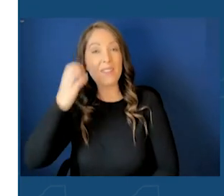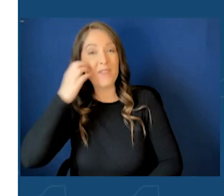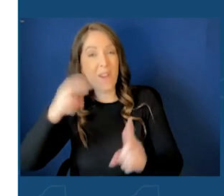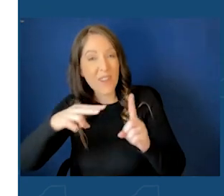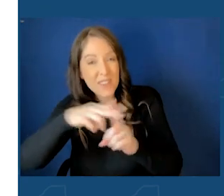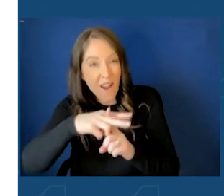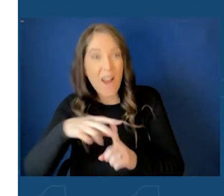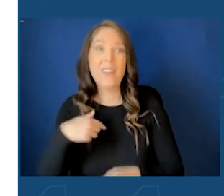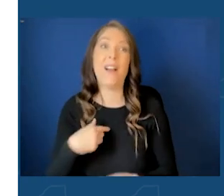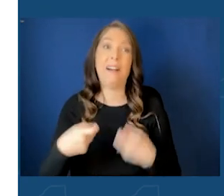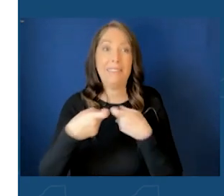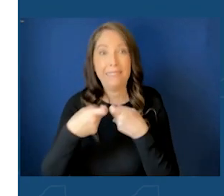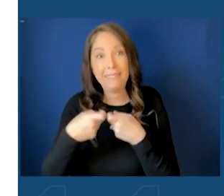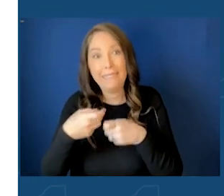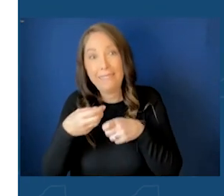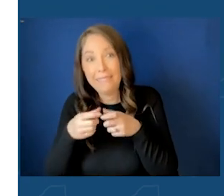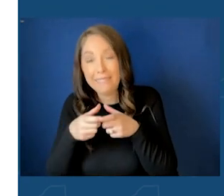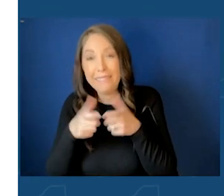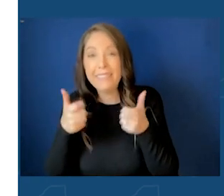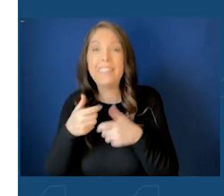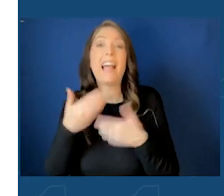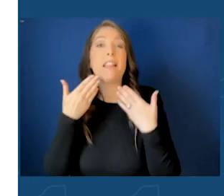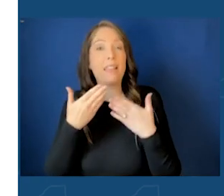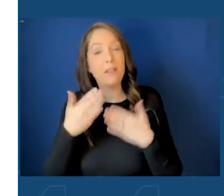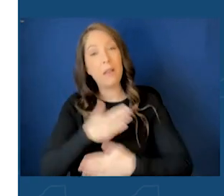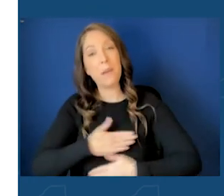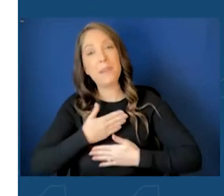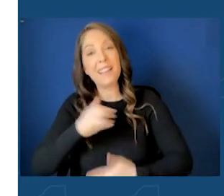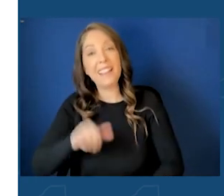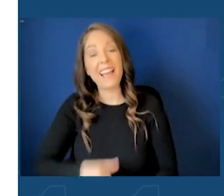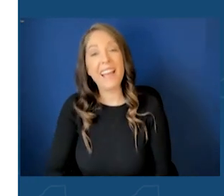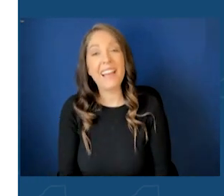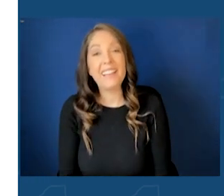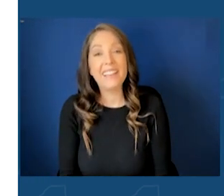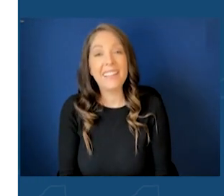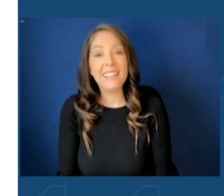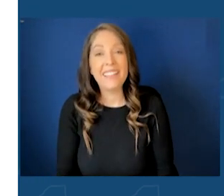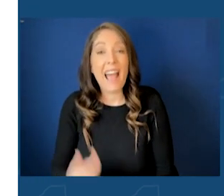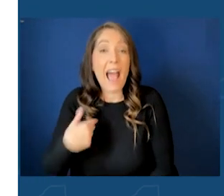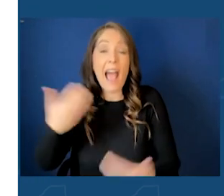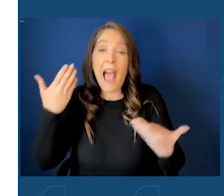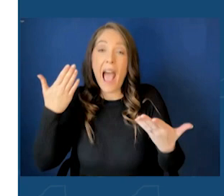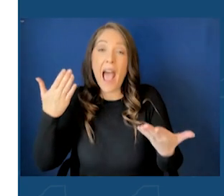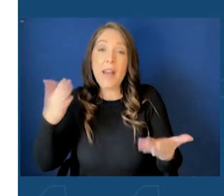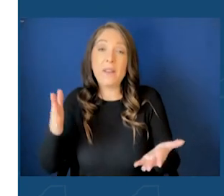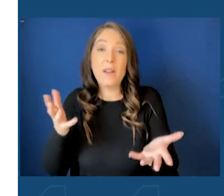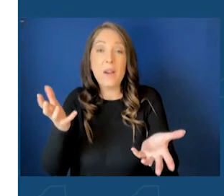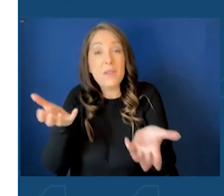appreciate that. And I don't know what else you want to know.